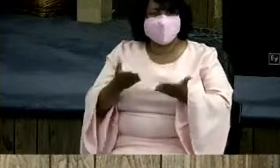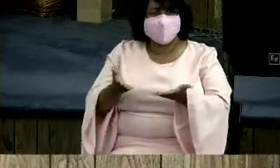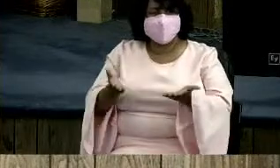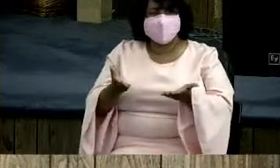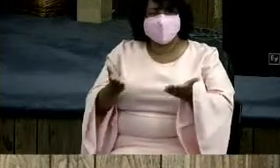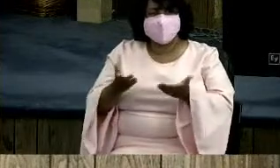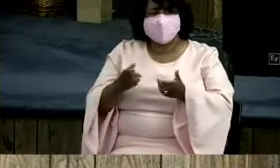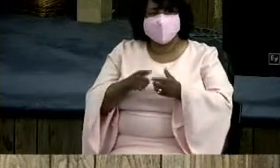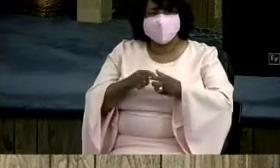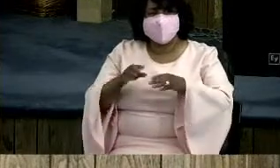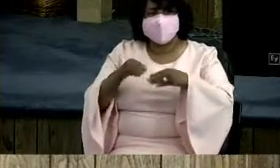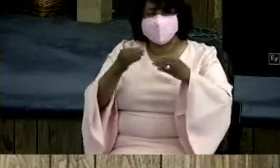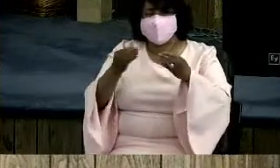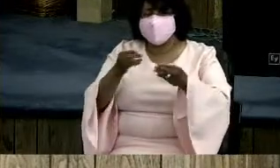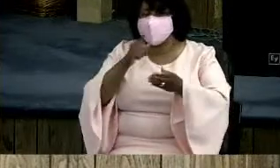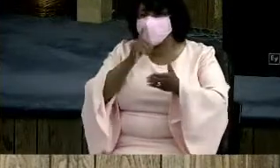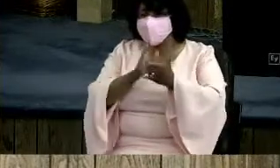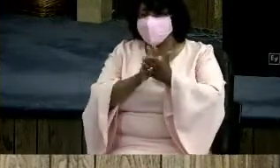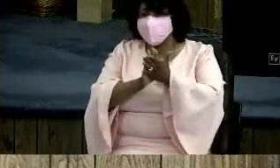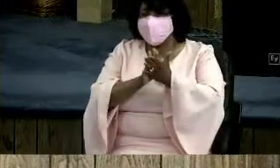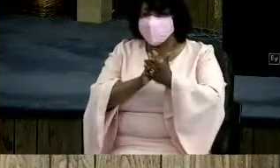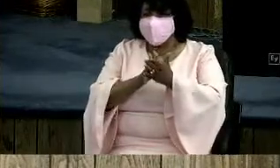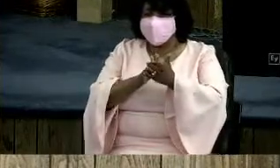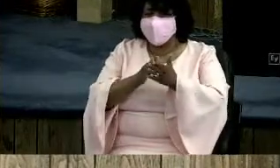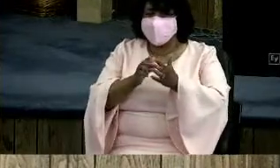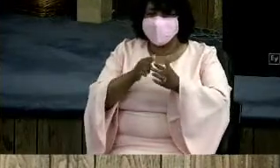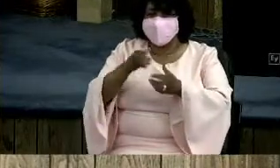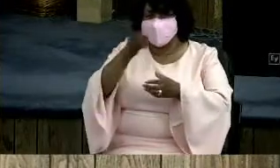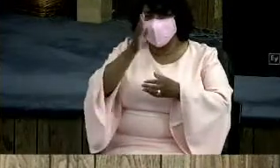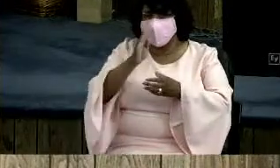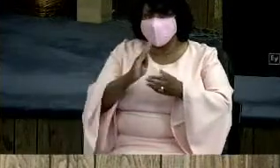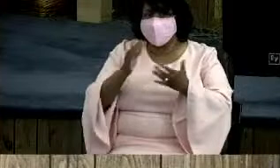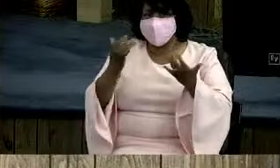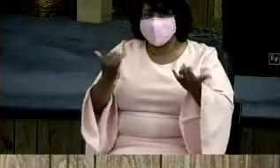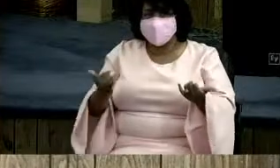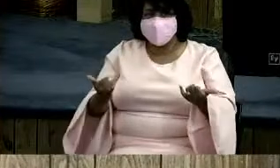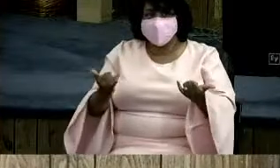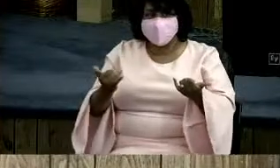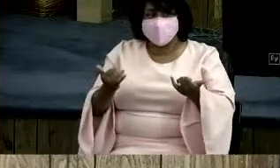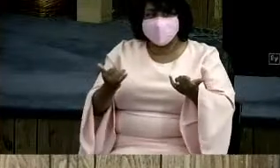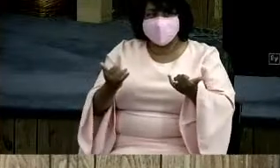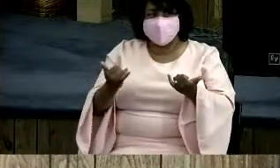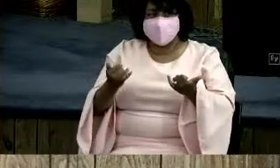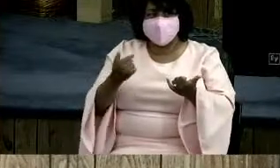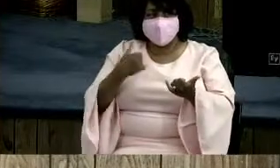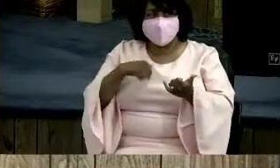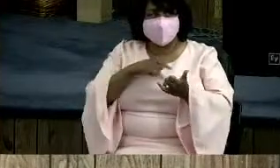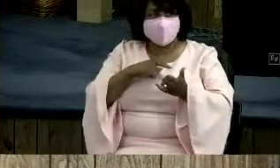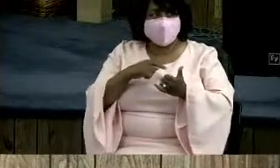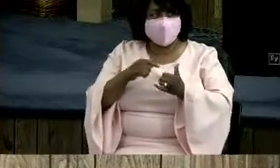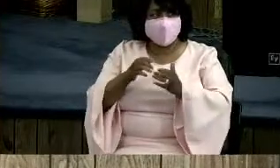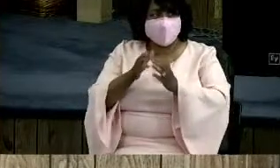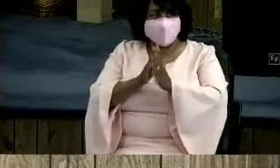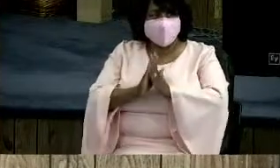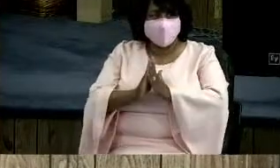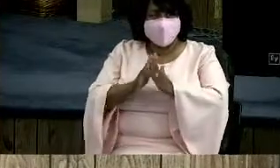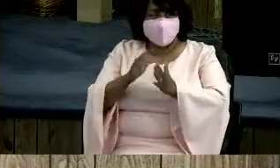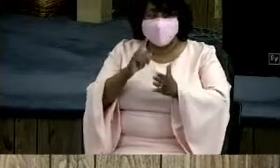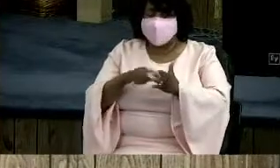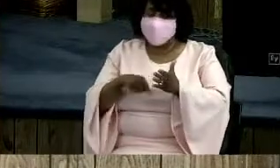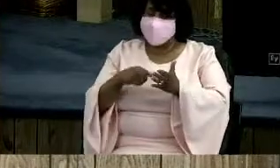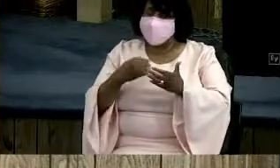to give praise to God today. We ask, what has God done for